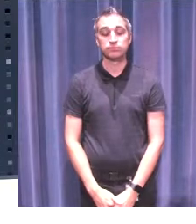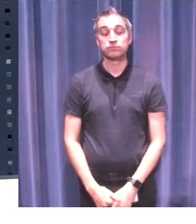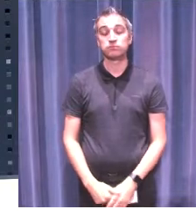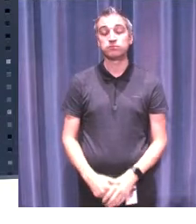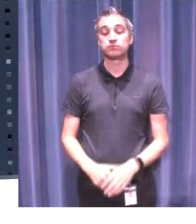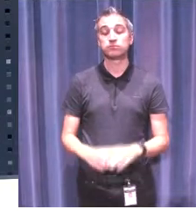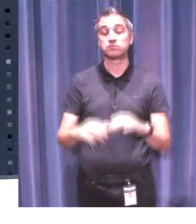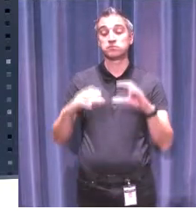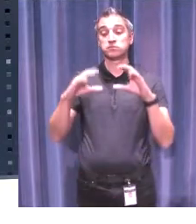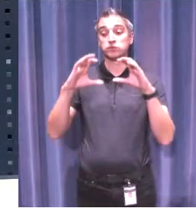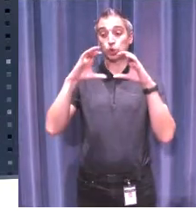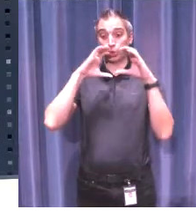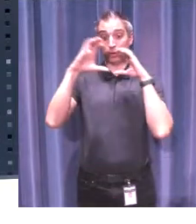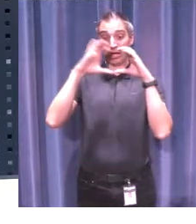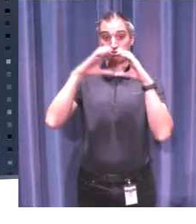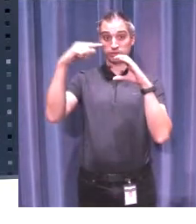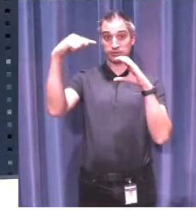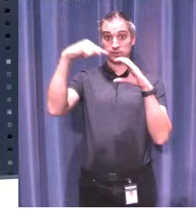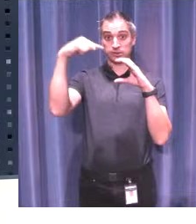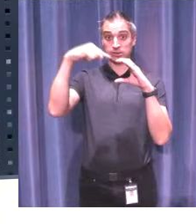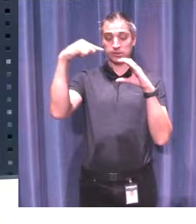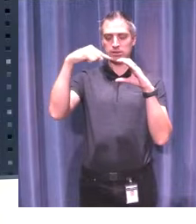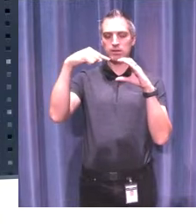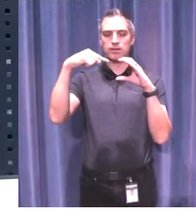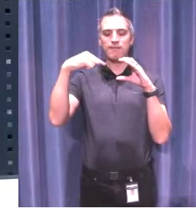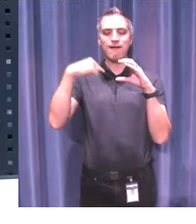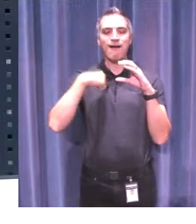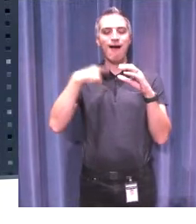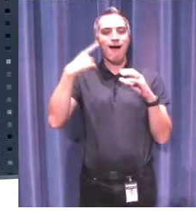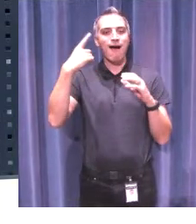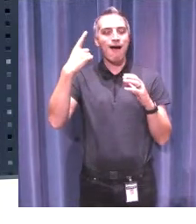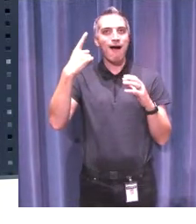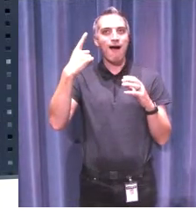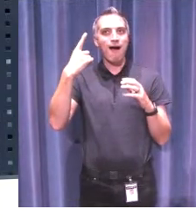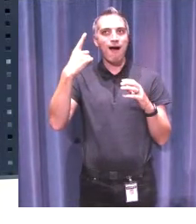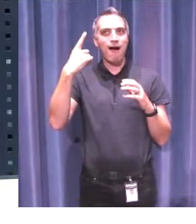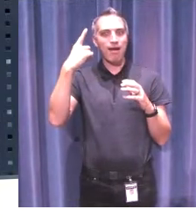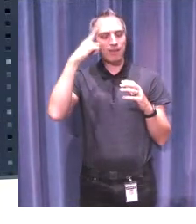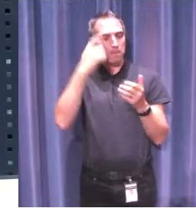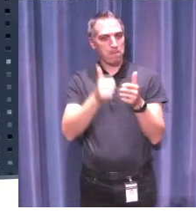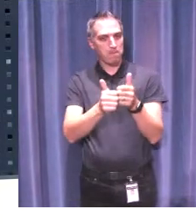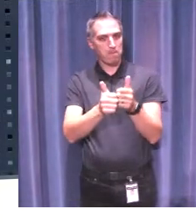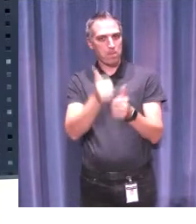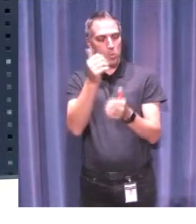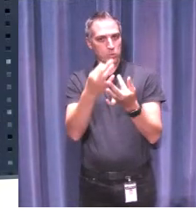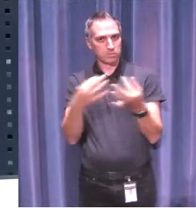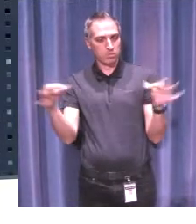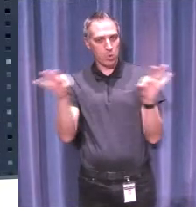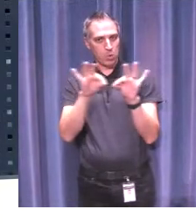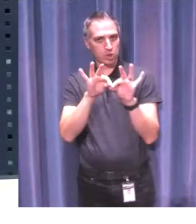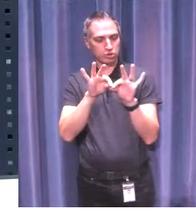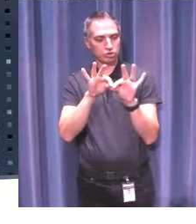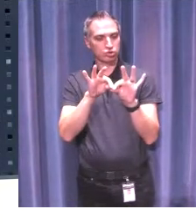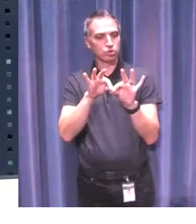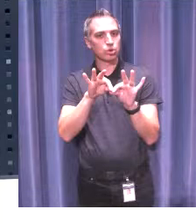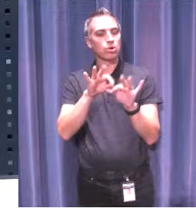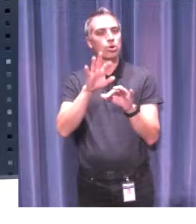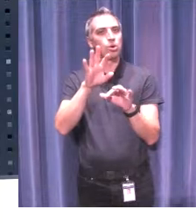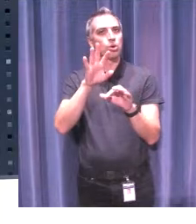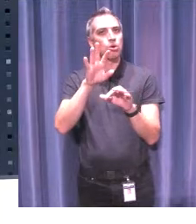communication skill, I find it's most important to take the time to